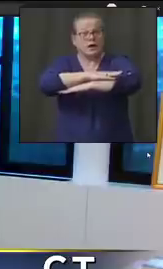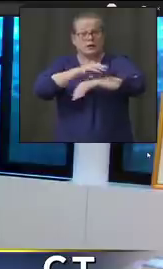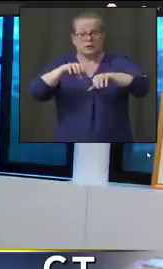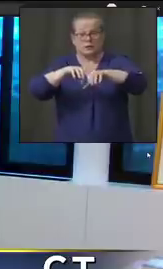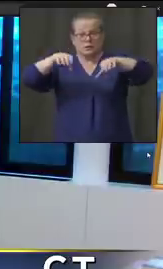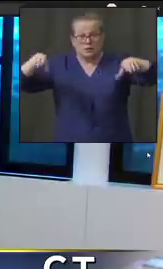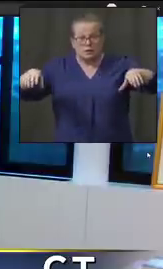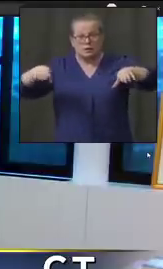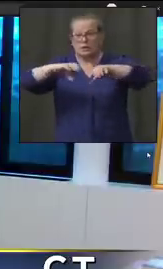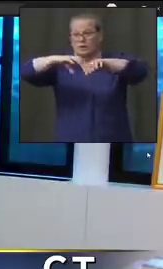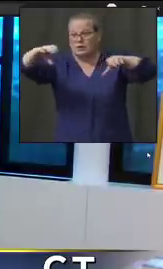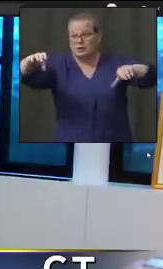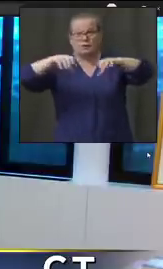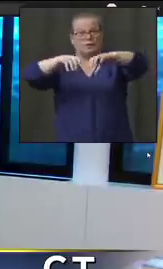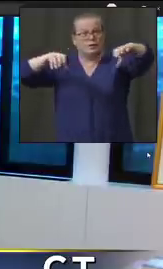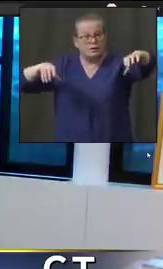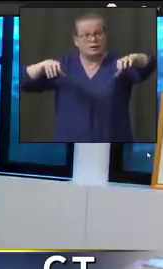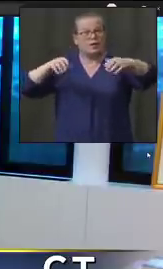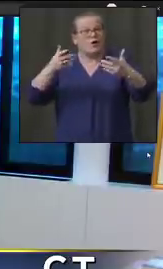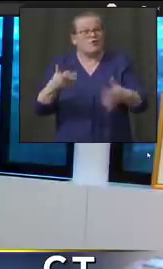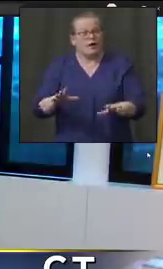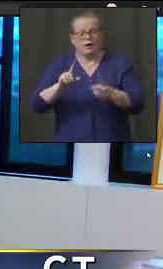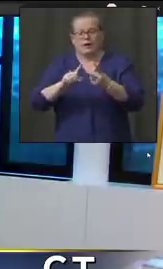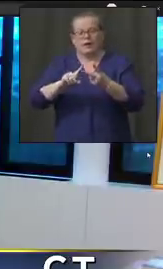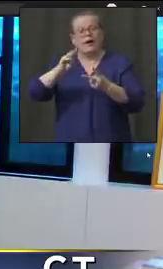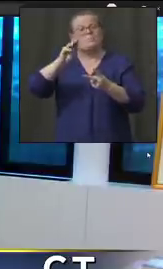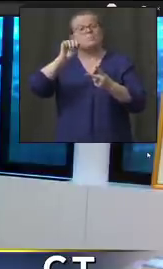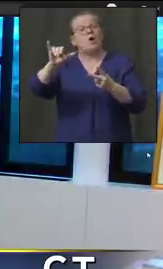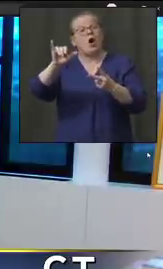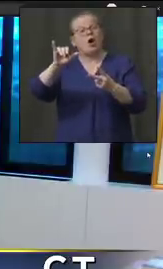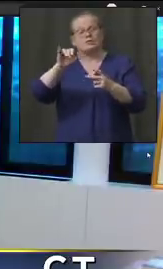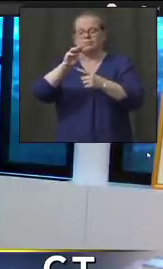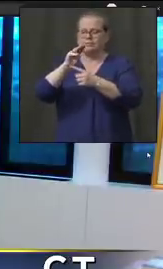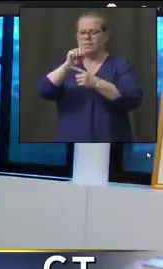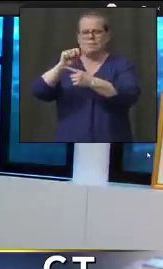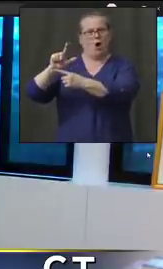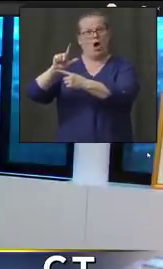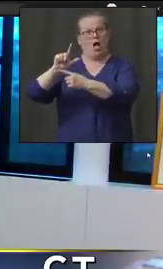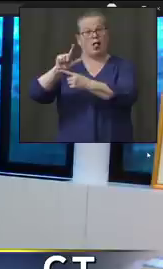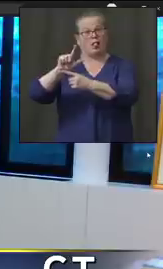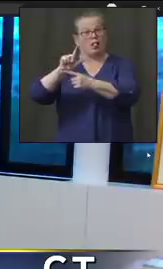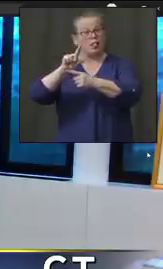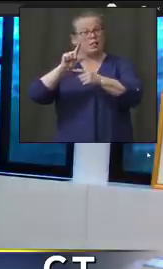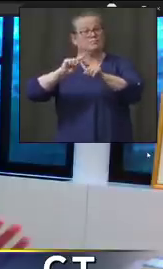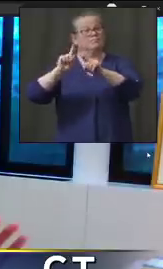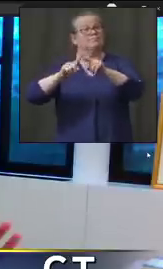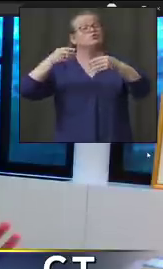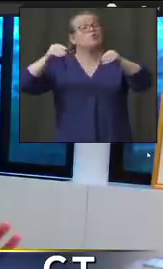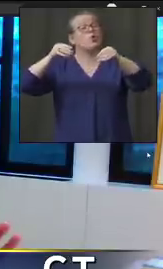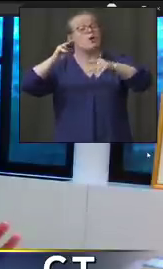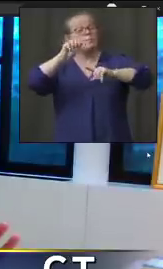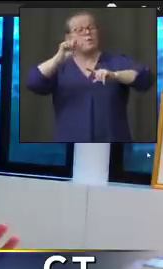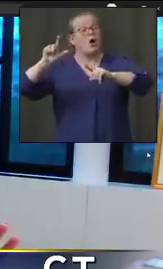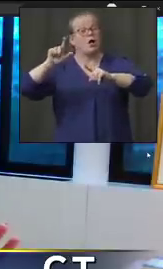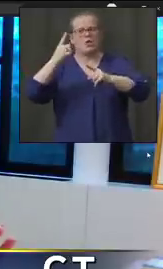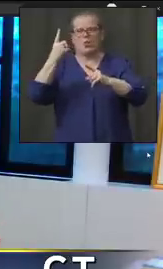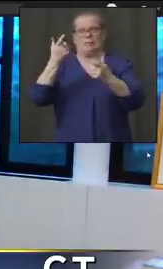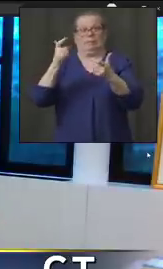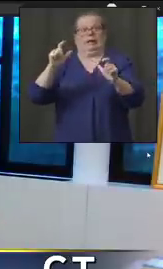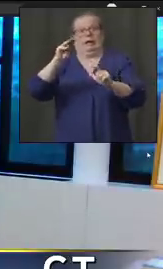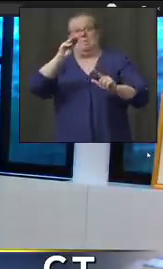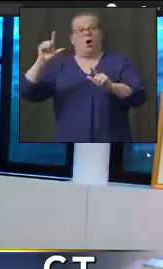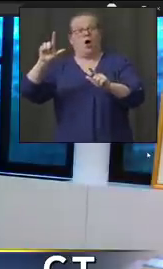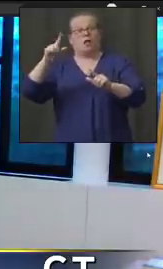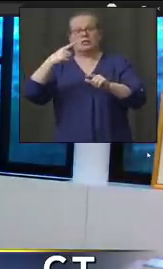mall operators, the mall owners, and one of the biggest mall owners said that they've taken all their malls around the country